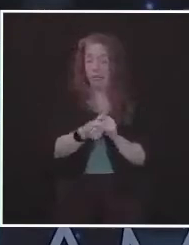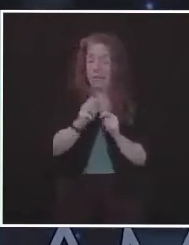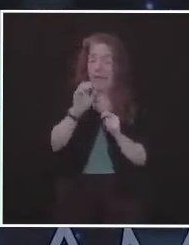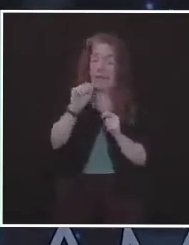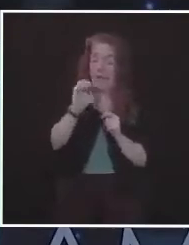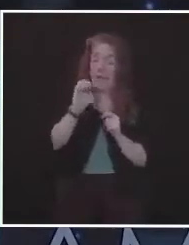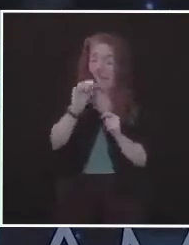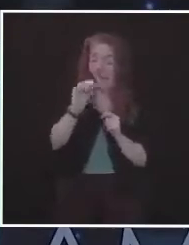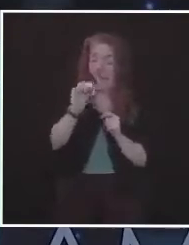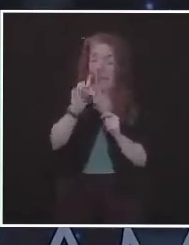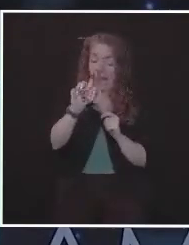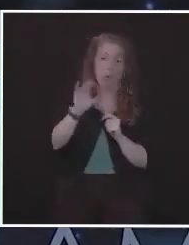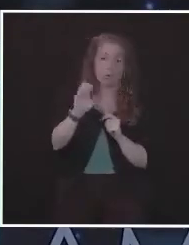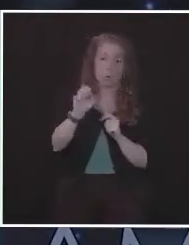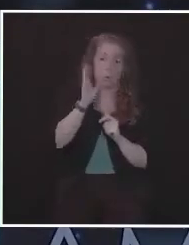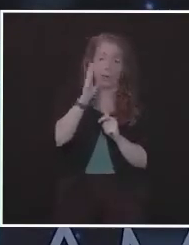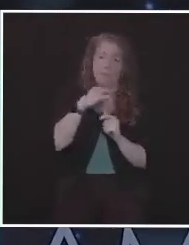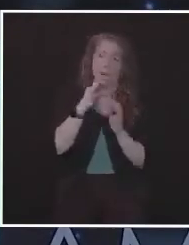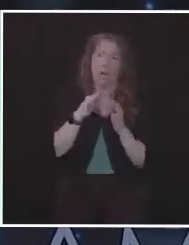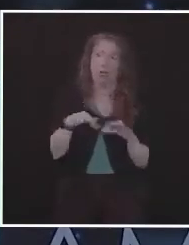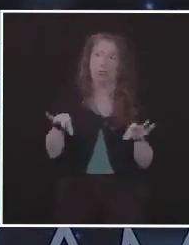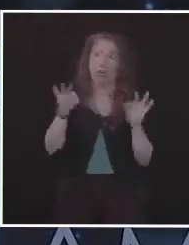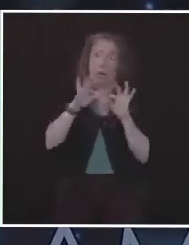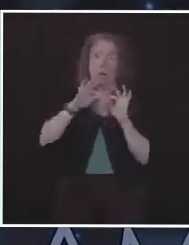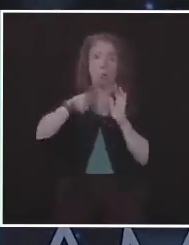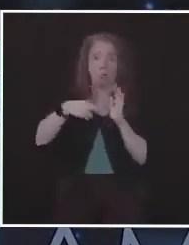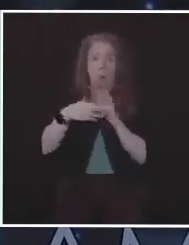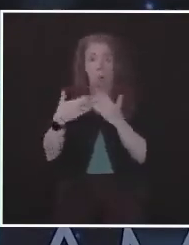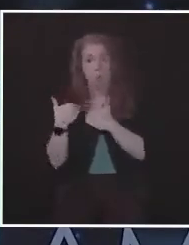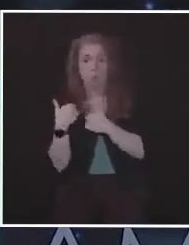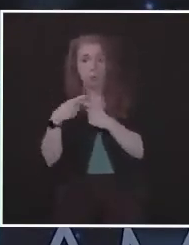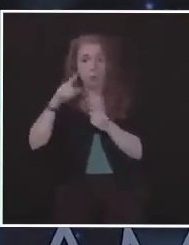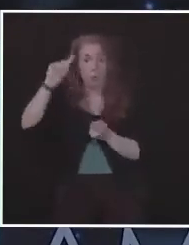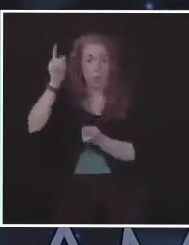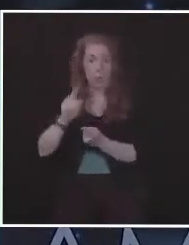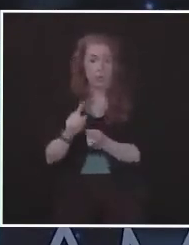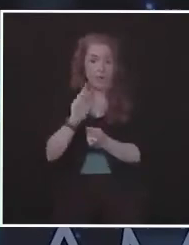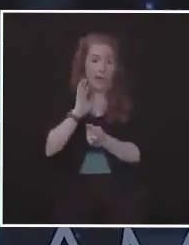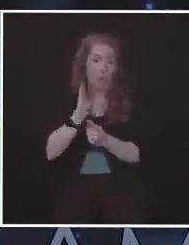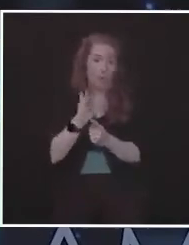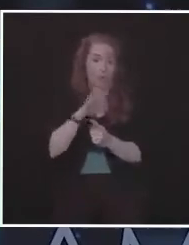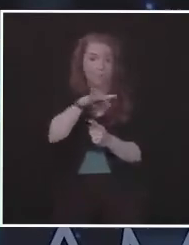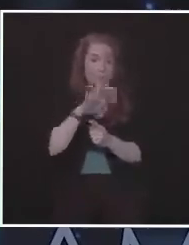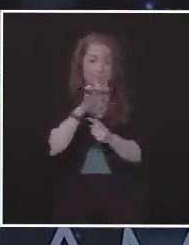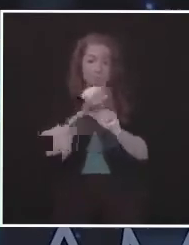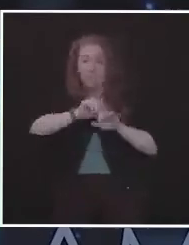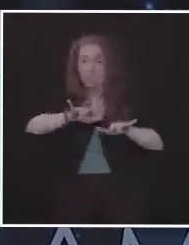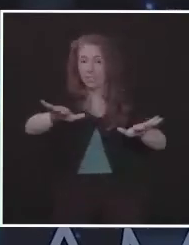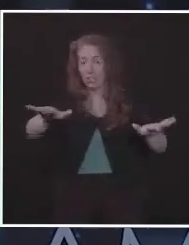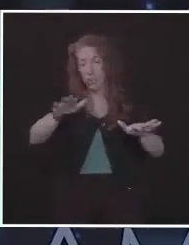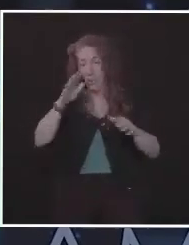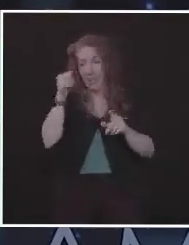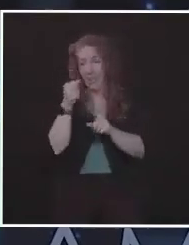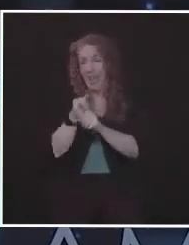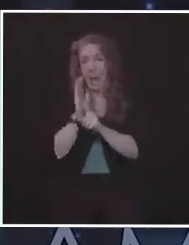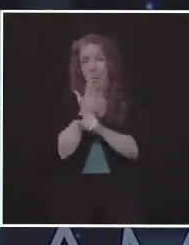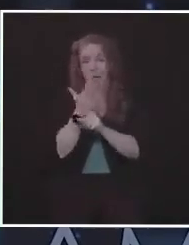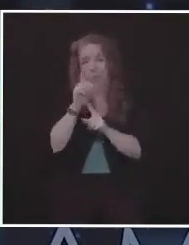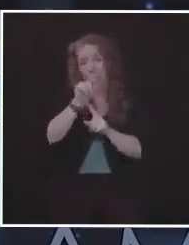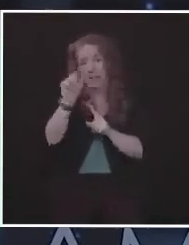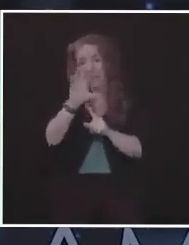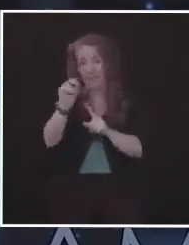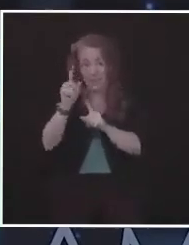reducing emissions for the future to reach the targets for 2050. And in addition, our planetary science and our